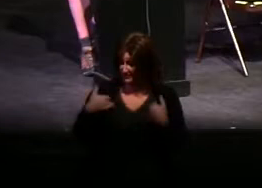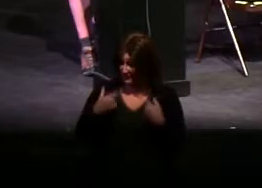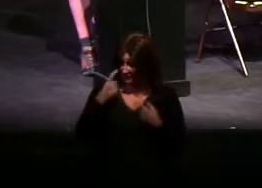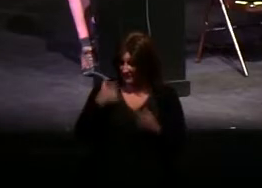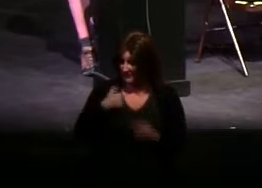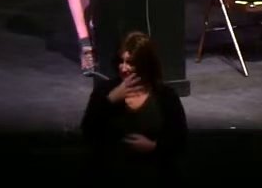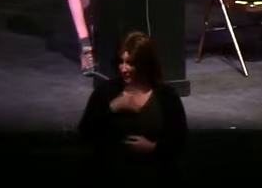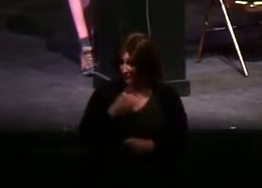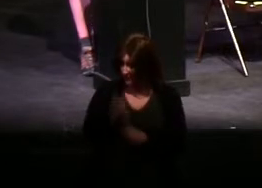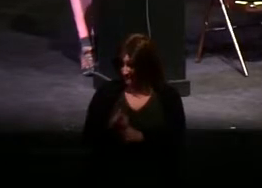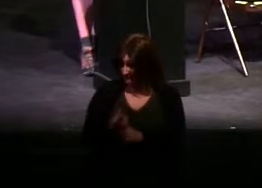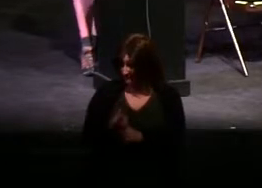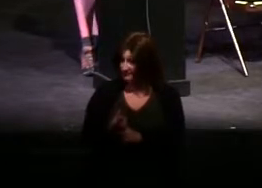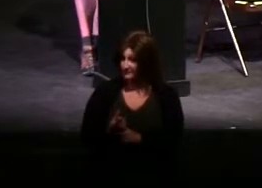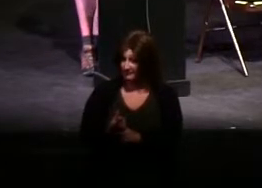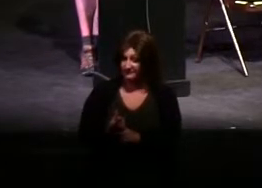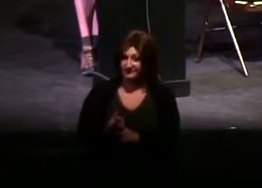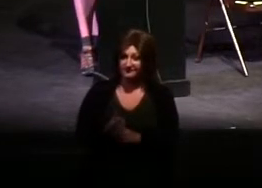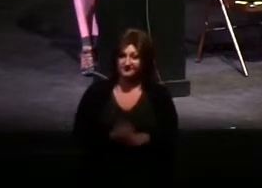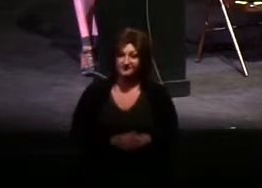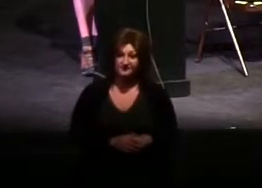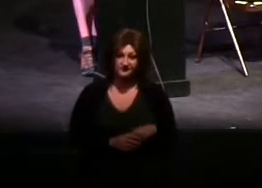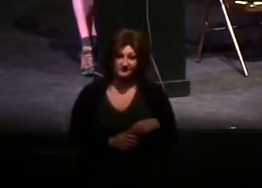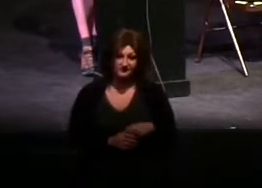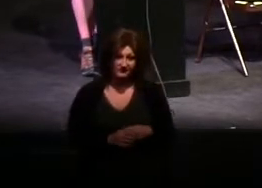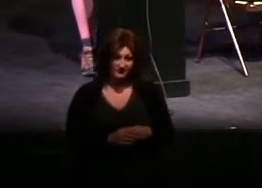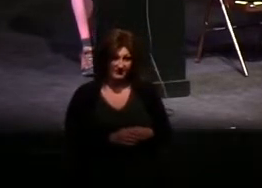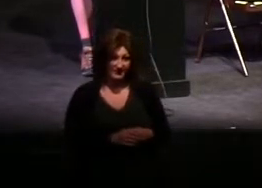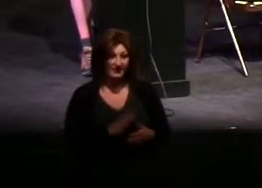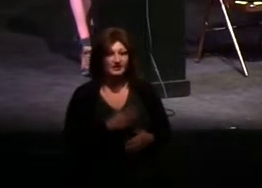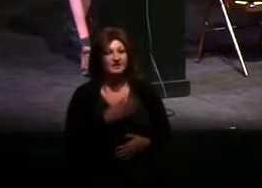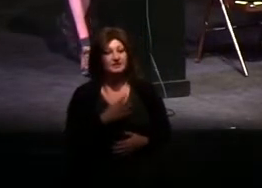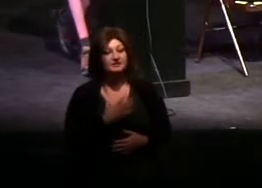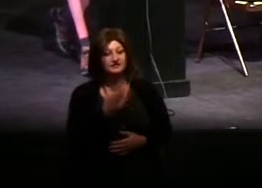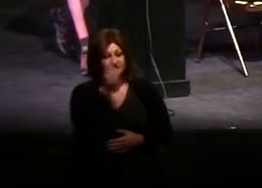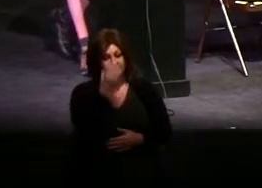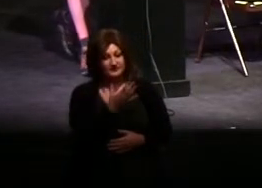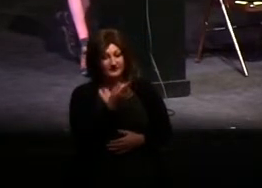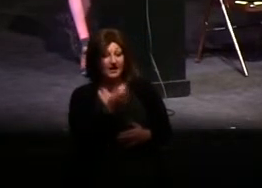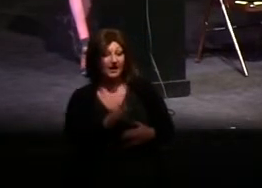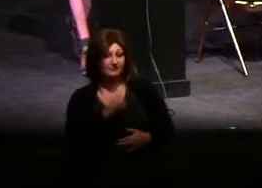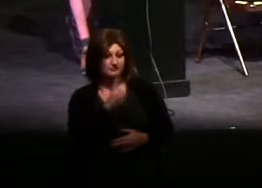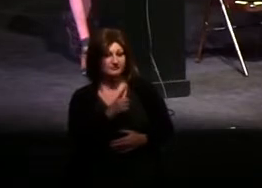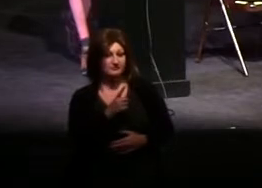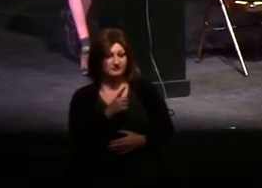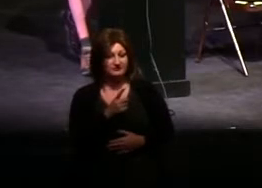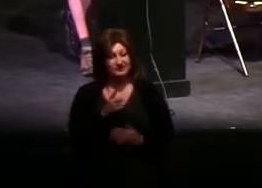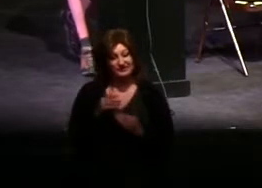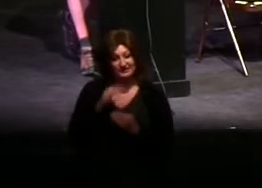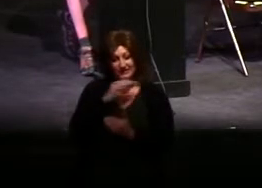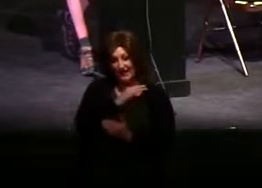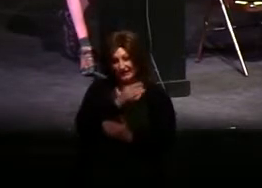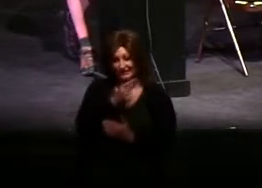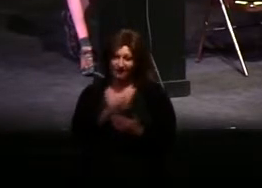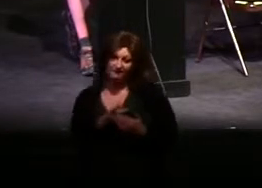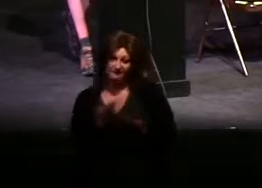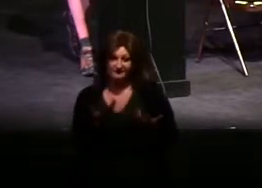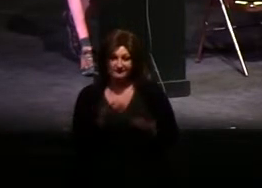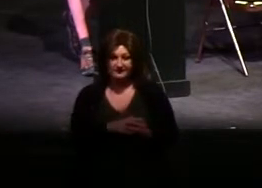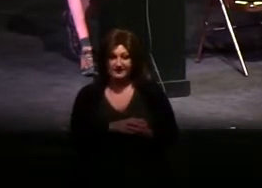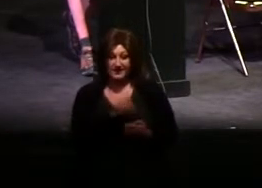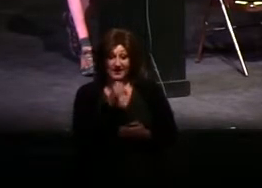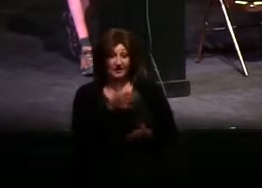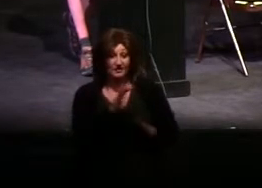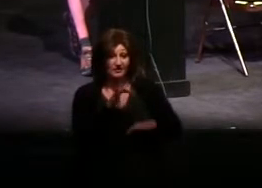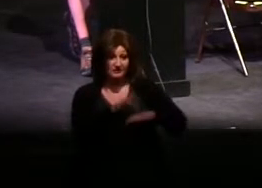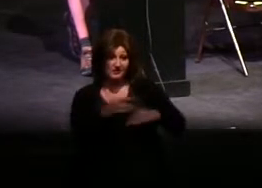because I'm a woman, is that it?" Keita politely told her a half-truth and a half-lie. "I won't let